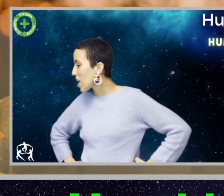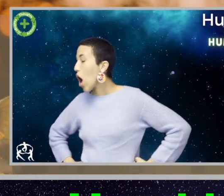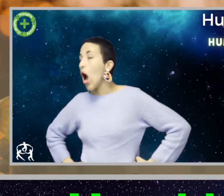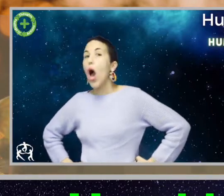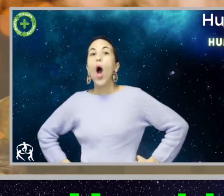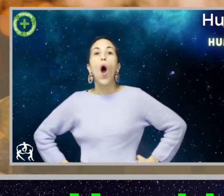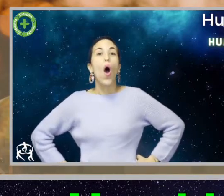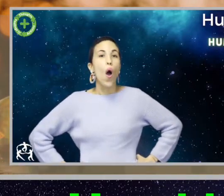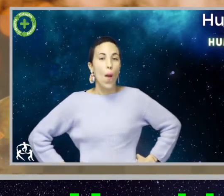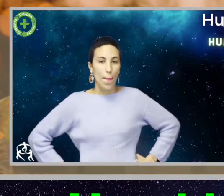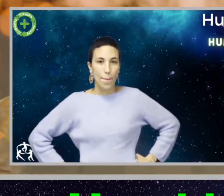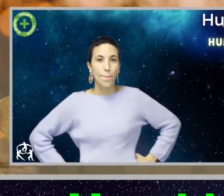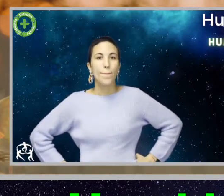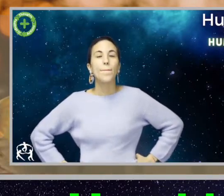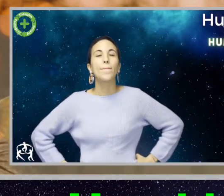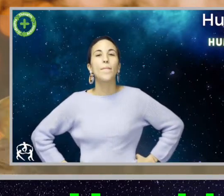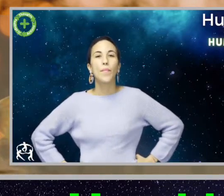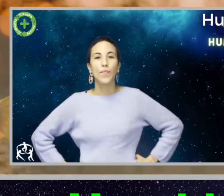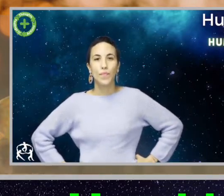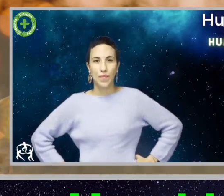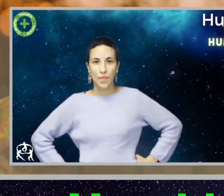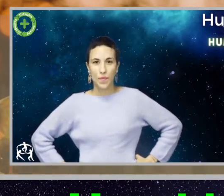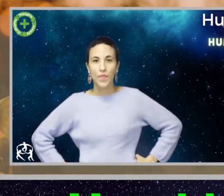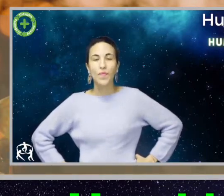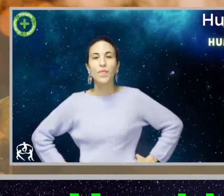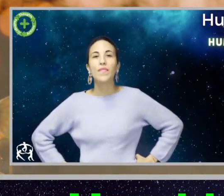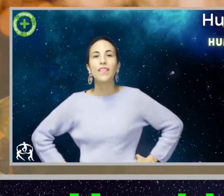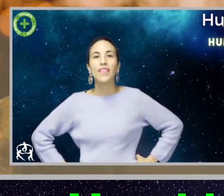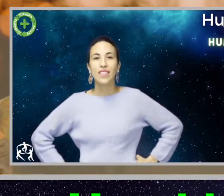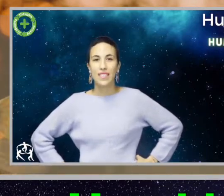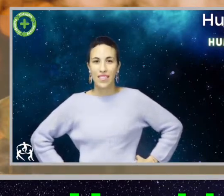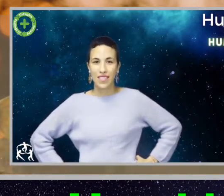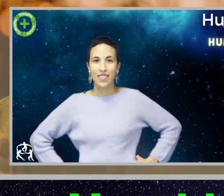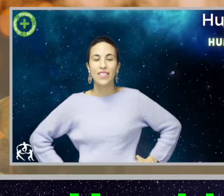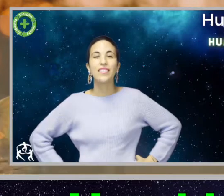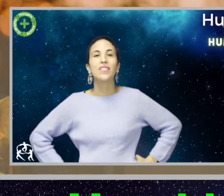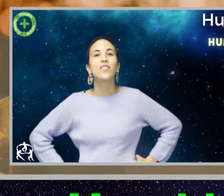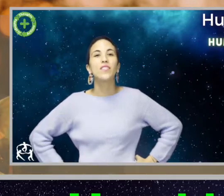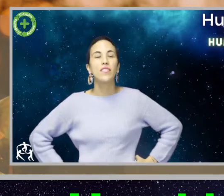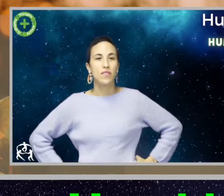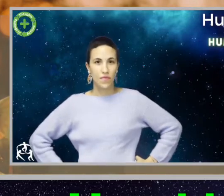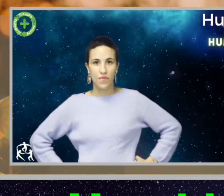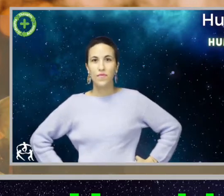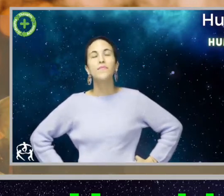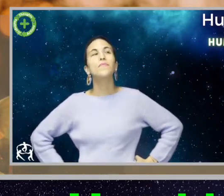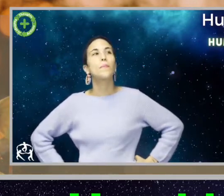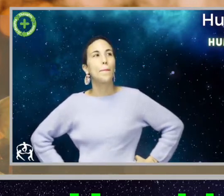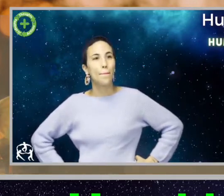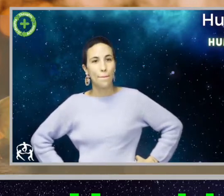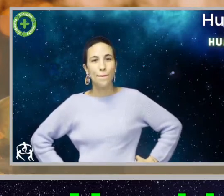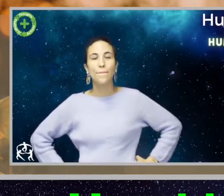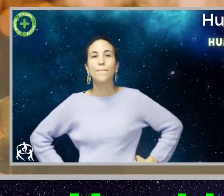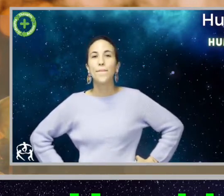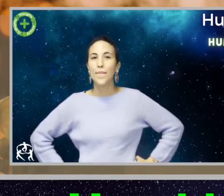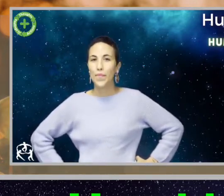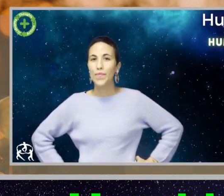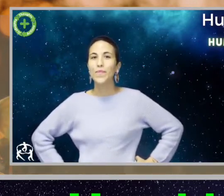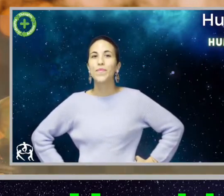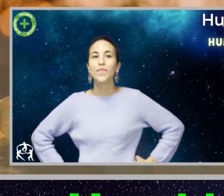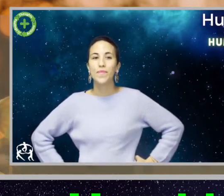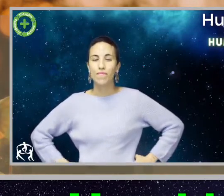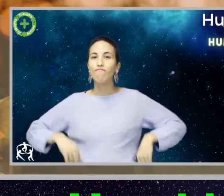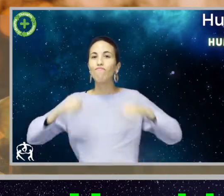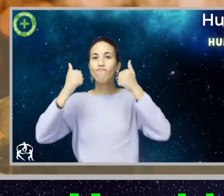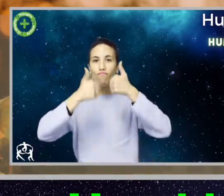You are trusting, you can be trusted, and you respect others, and you're honest.